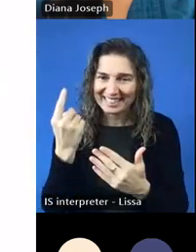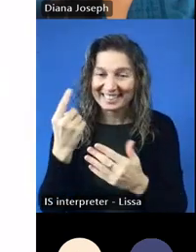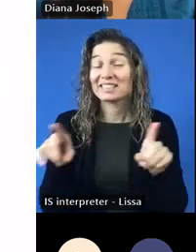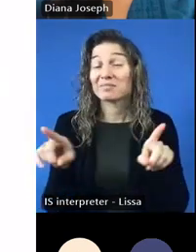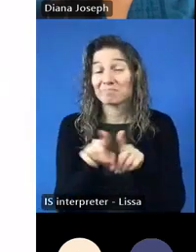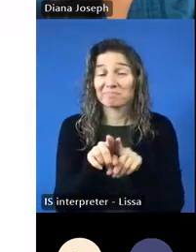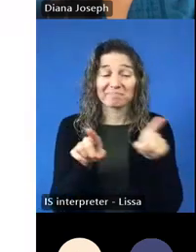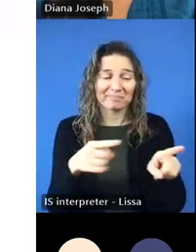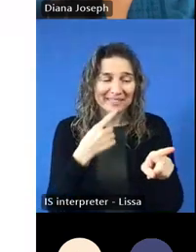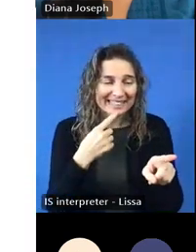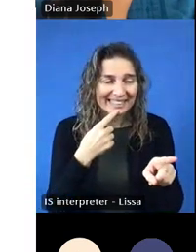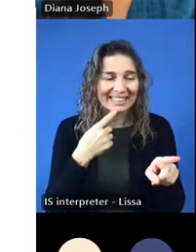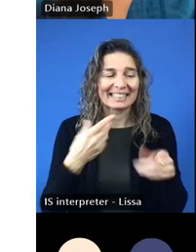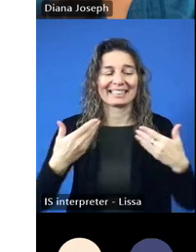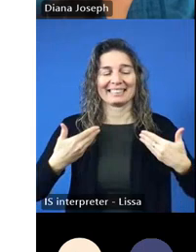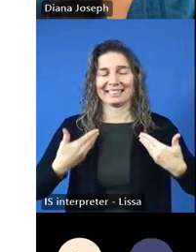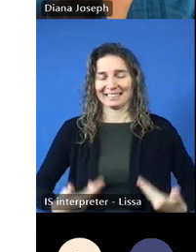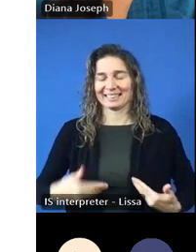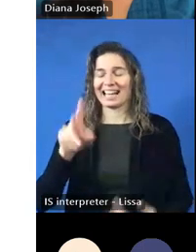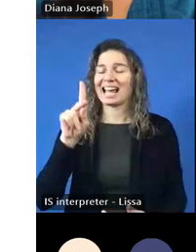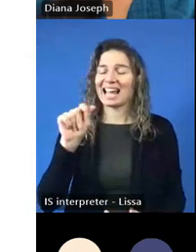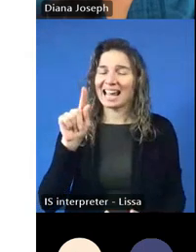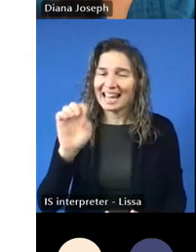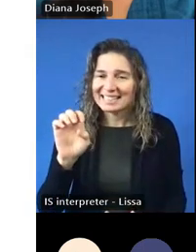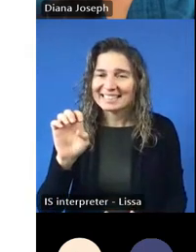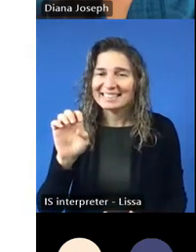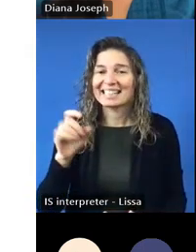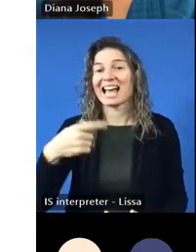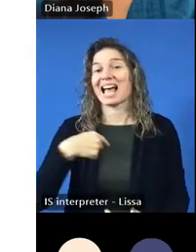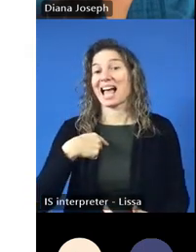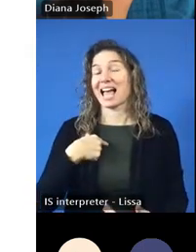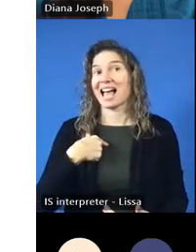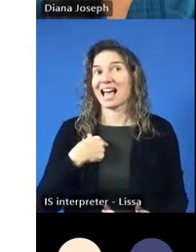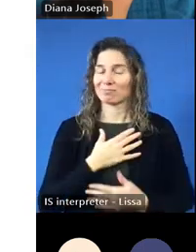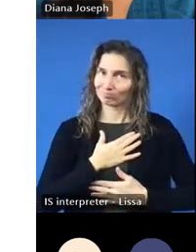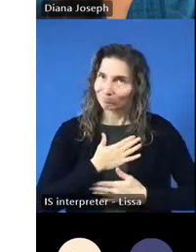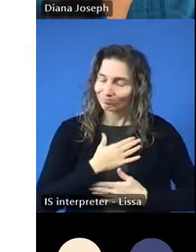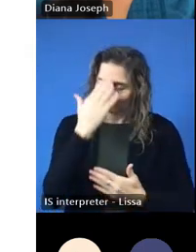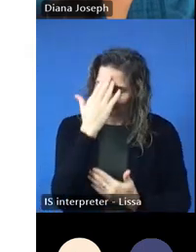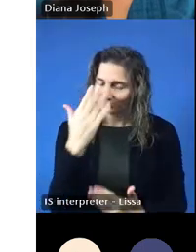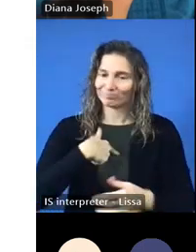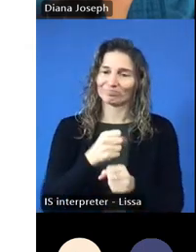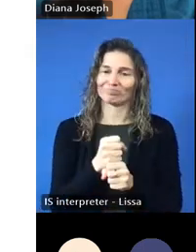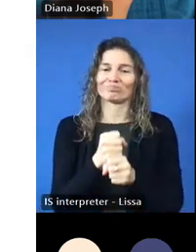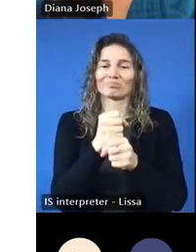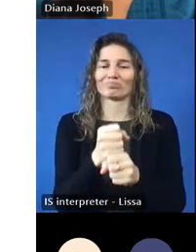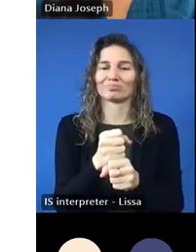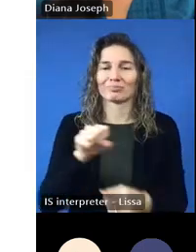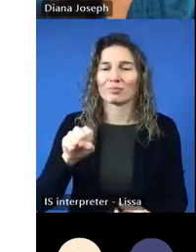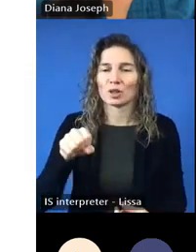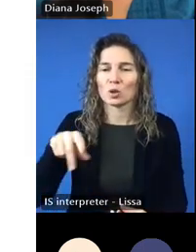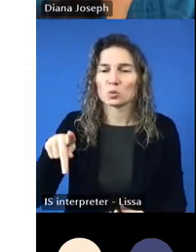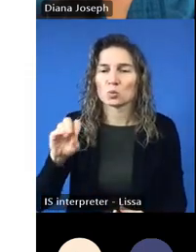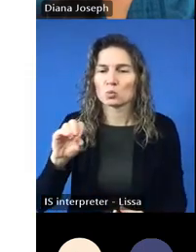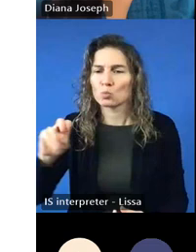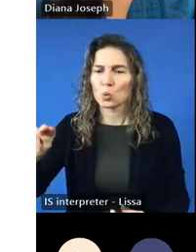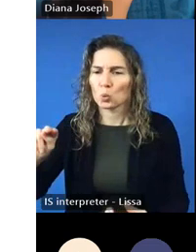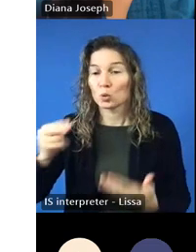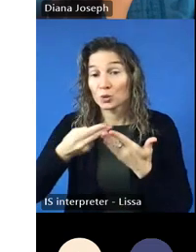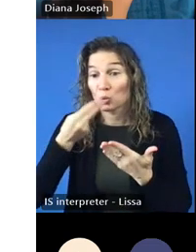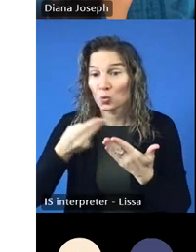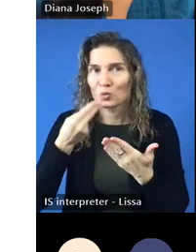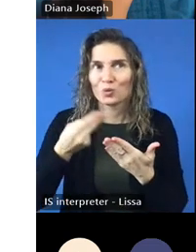is Kate, and it is my honor to represent Spoon and the work that we do and our innovation, which is Count